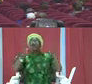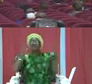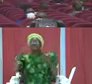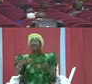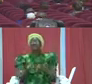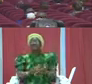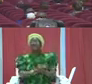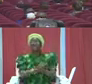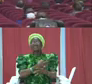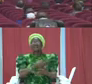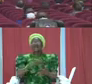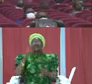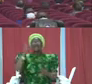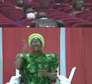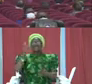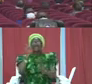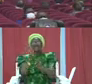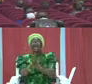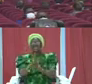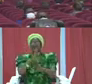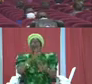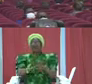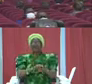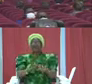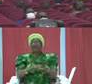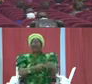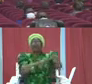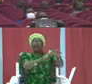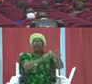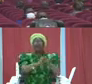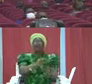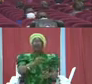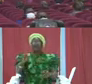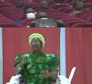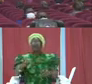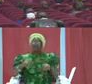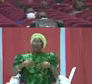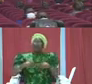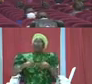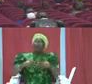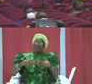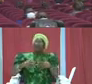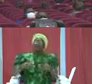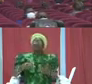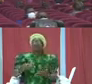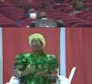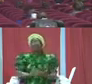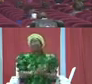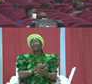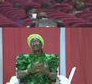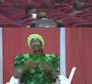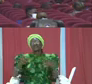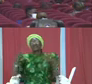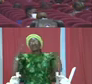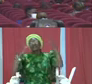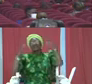And he kept on running, breathing fresh air, until